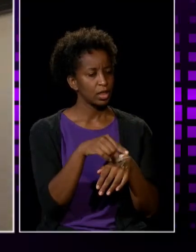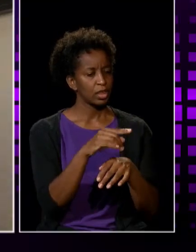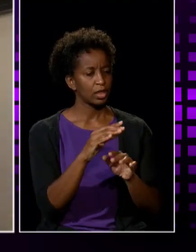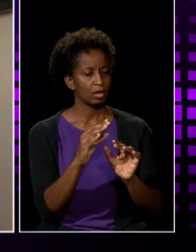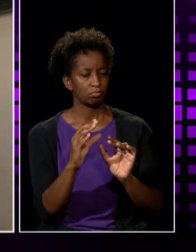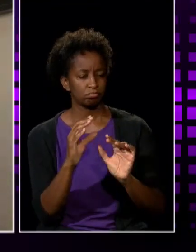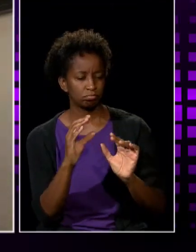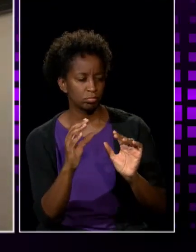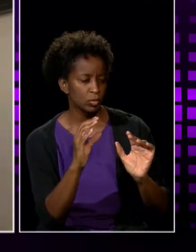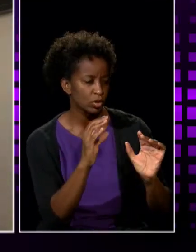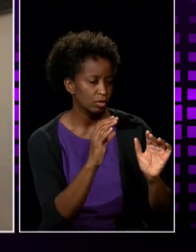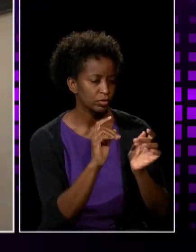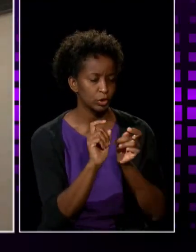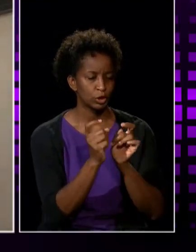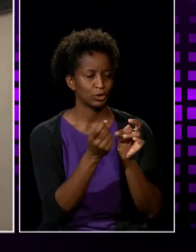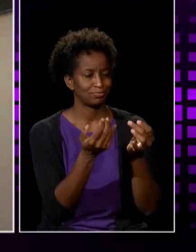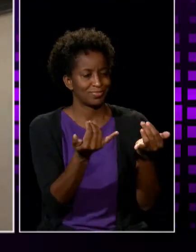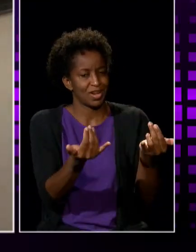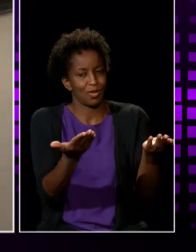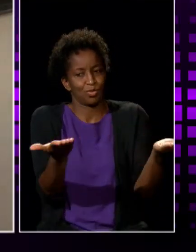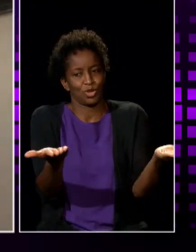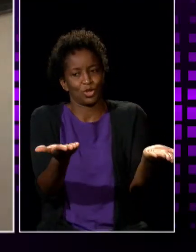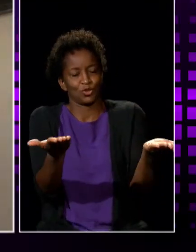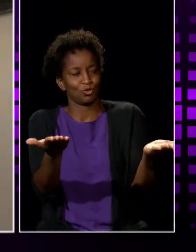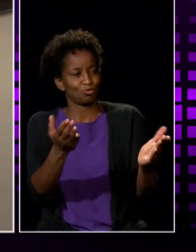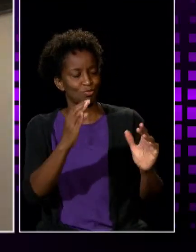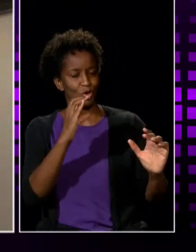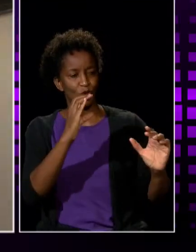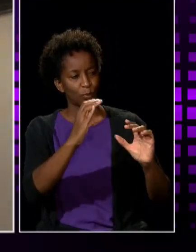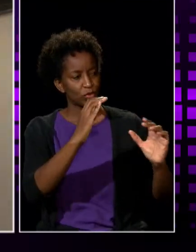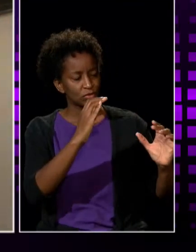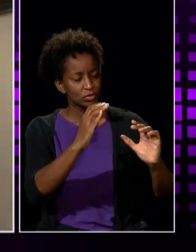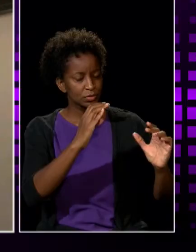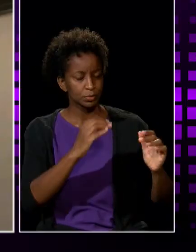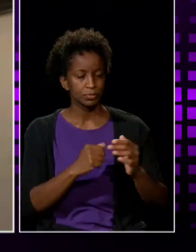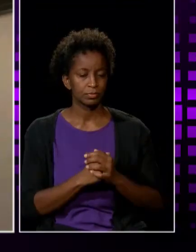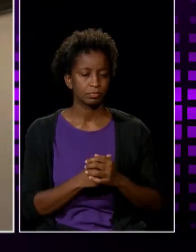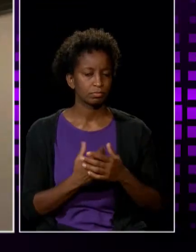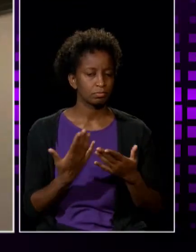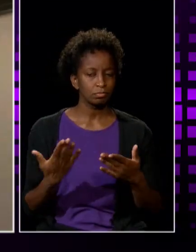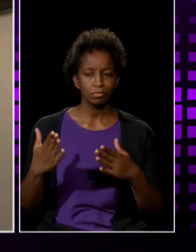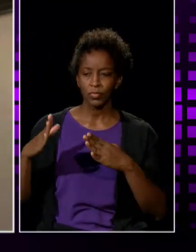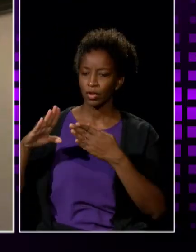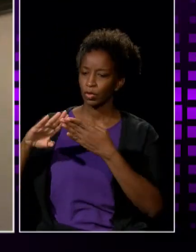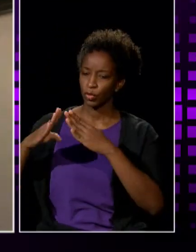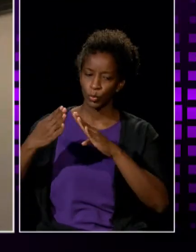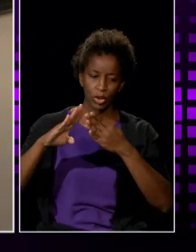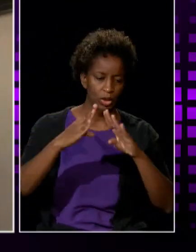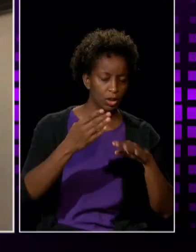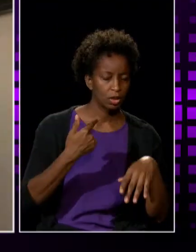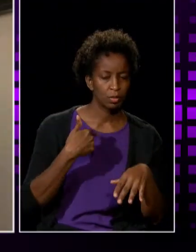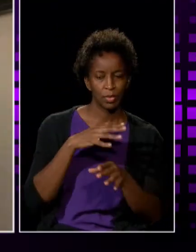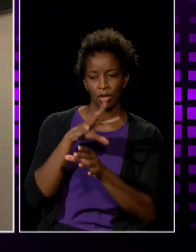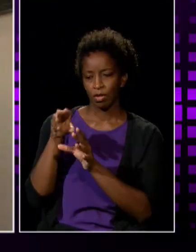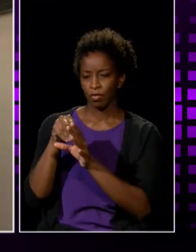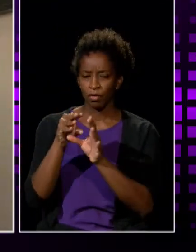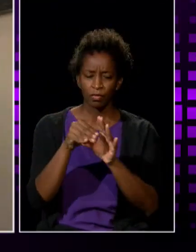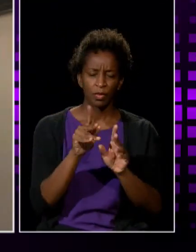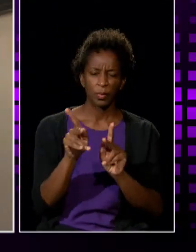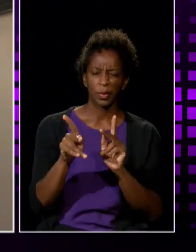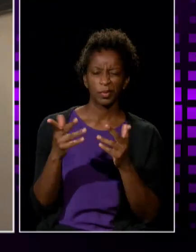Check the conversations we are having now throughout the communities where we're working. You hear people talking different. People is questioning